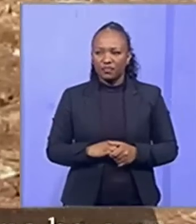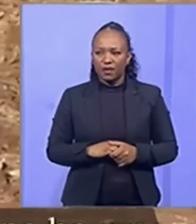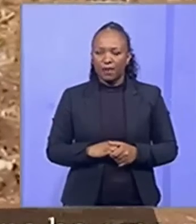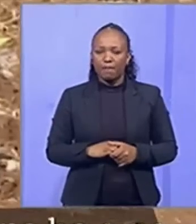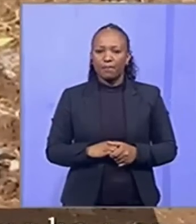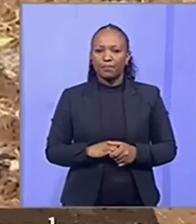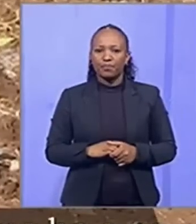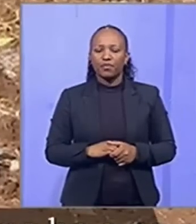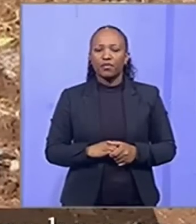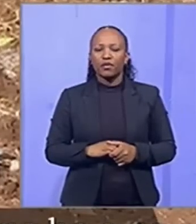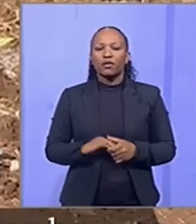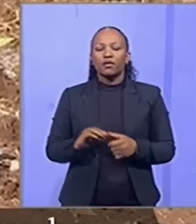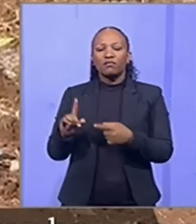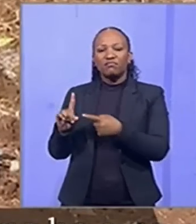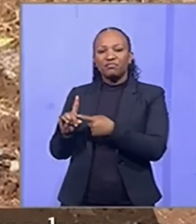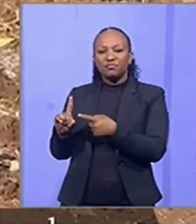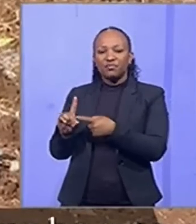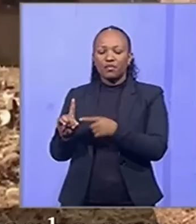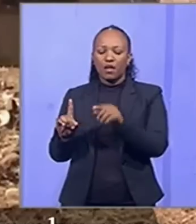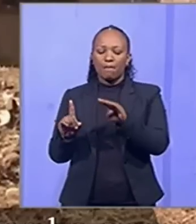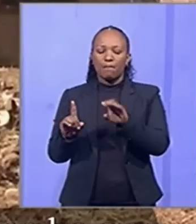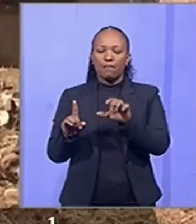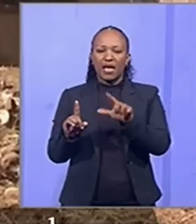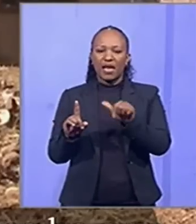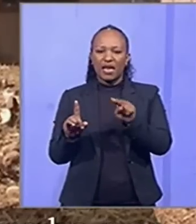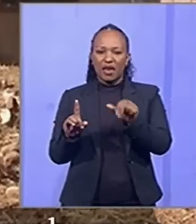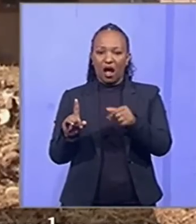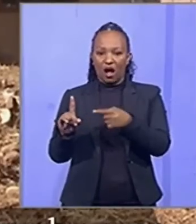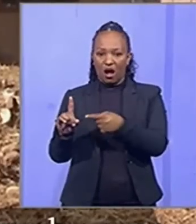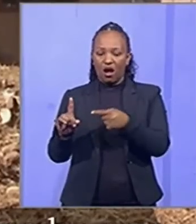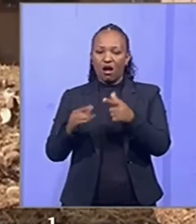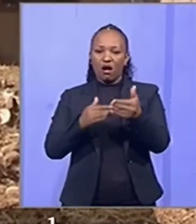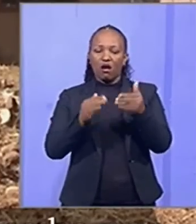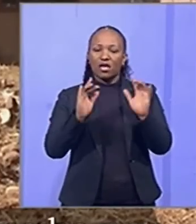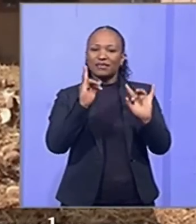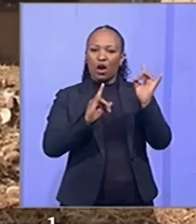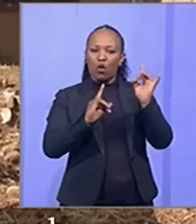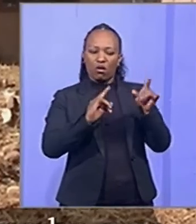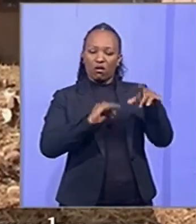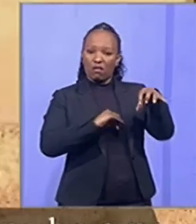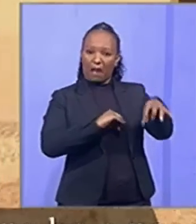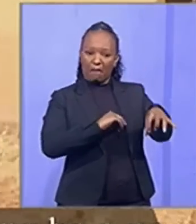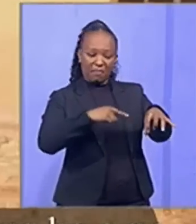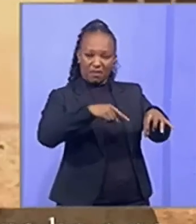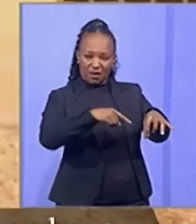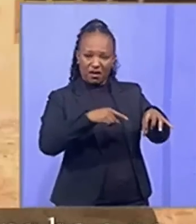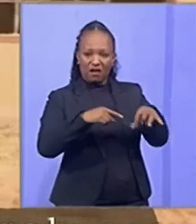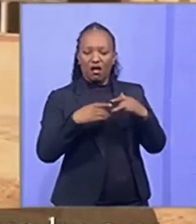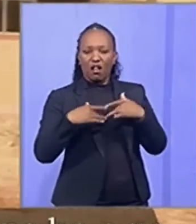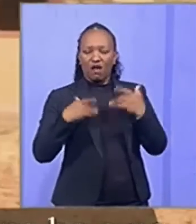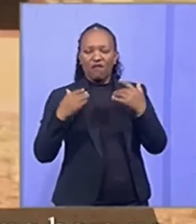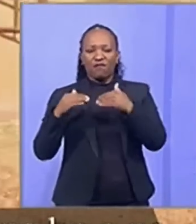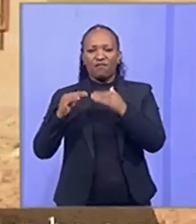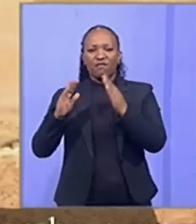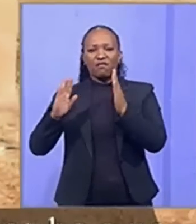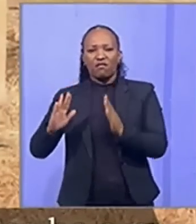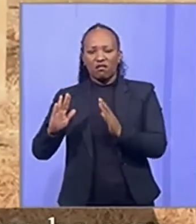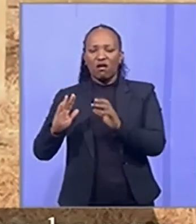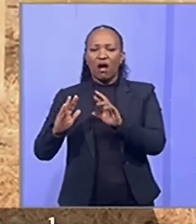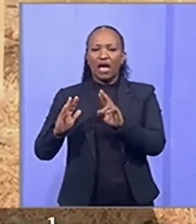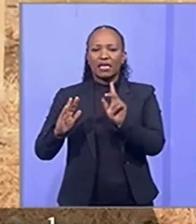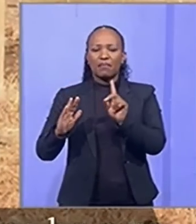Belina Mokondwane yo e leng moagi wa motsesetoropo wa Tshing gaufi le Ventersdorp o nna mo ntlong ya gagwe ya RDP le bana